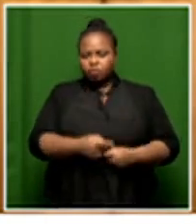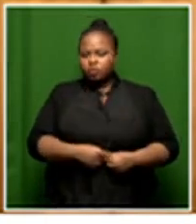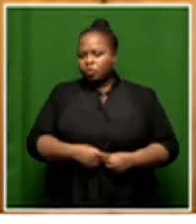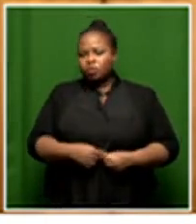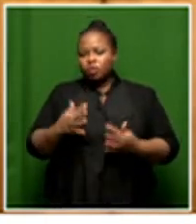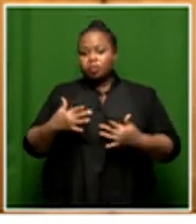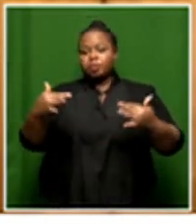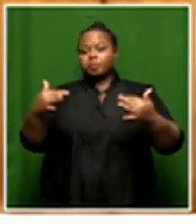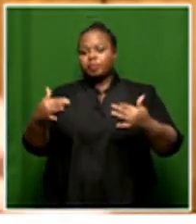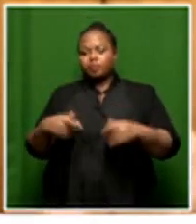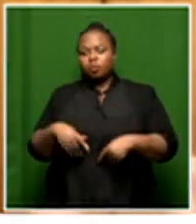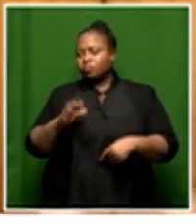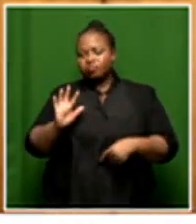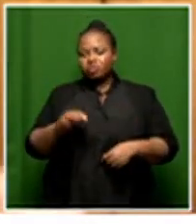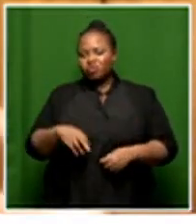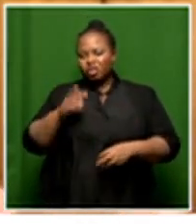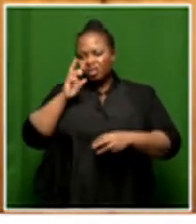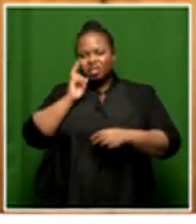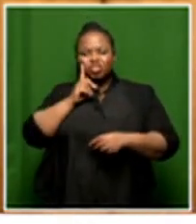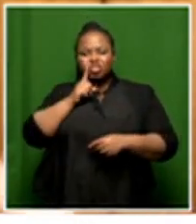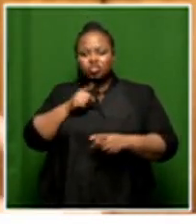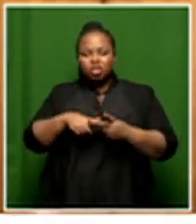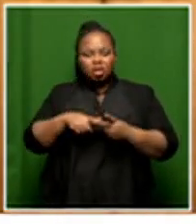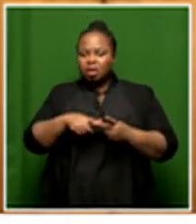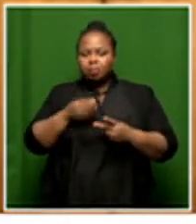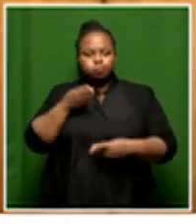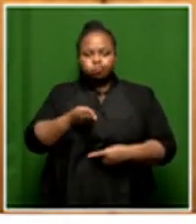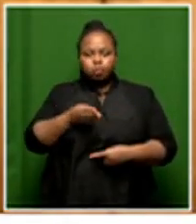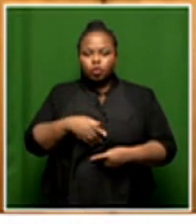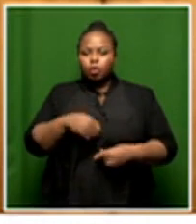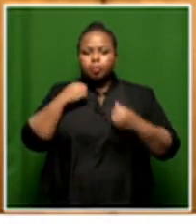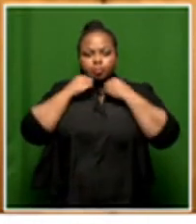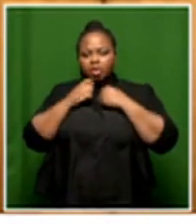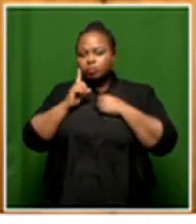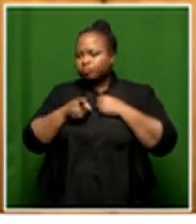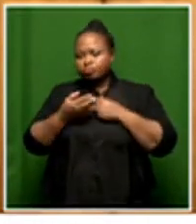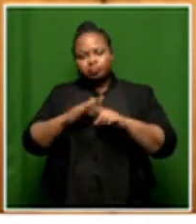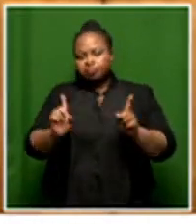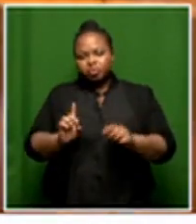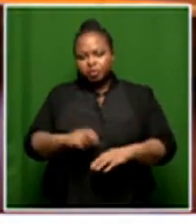for an active parent or teacher to monitor and assist the student throughout.